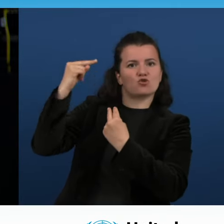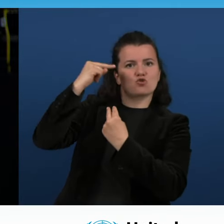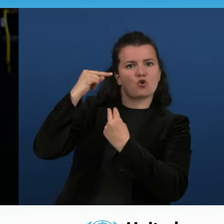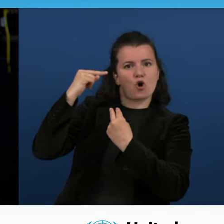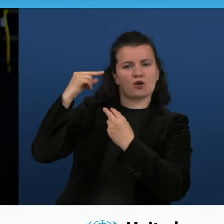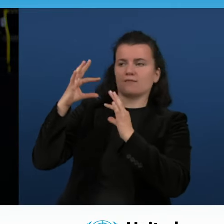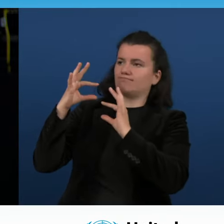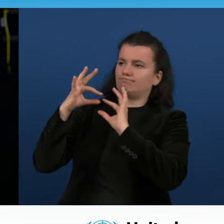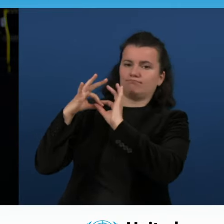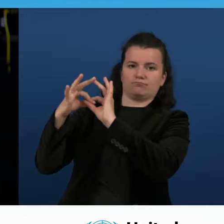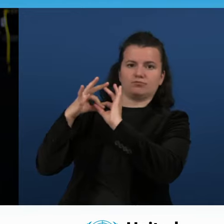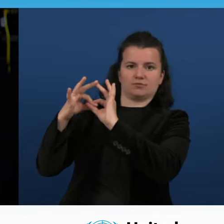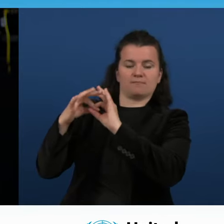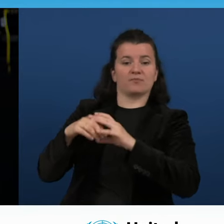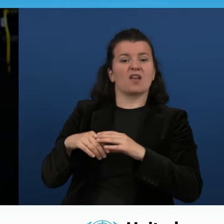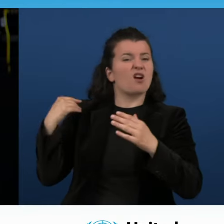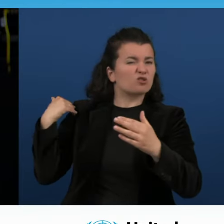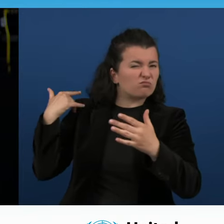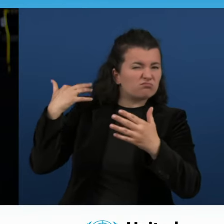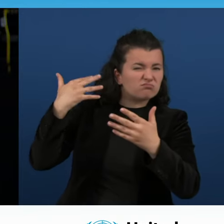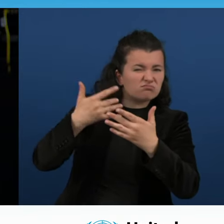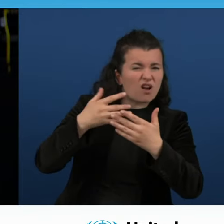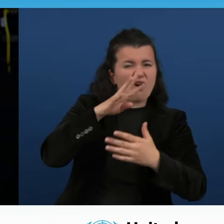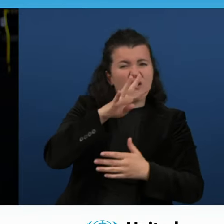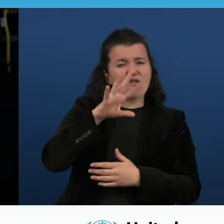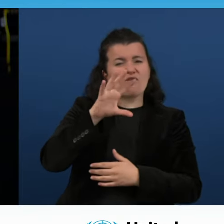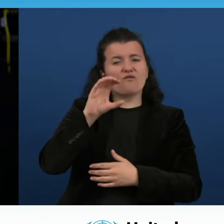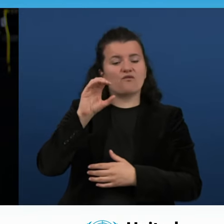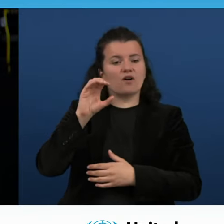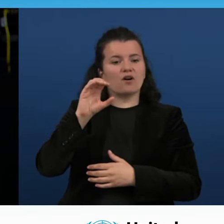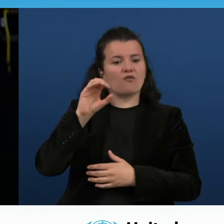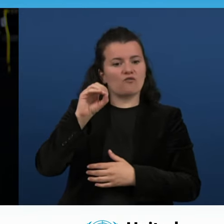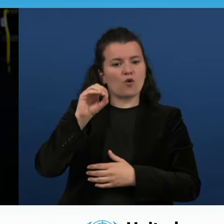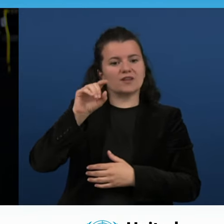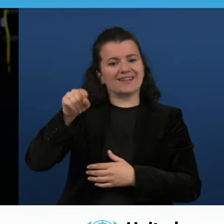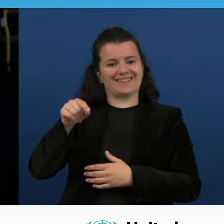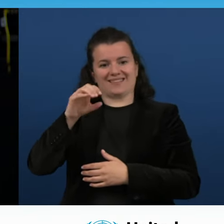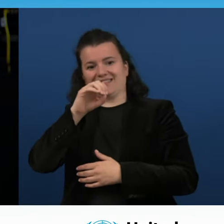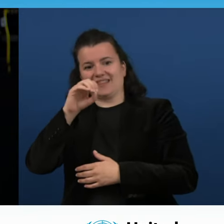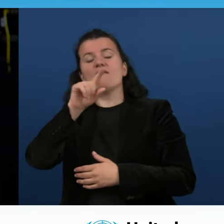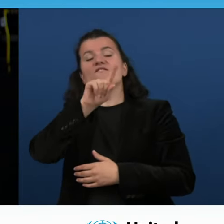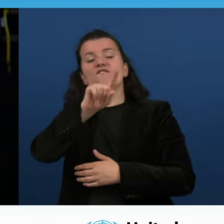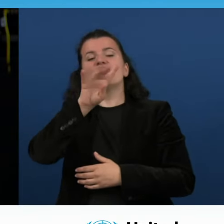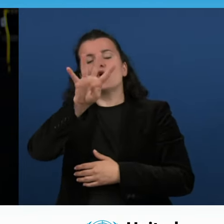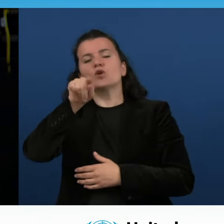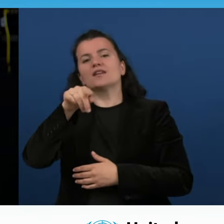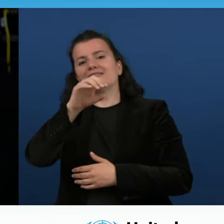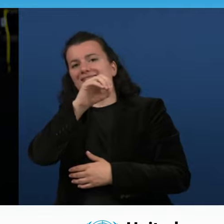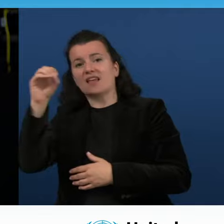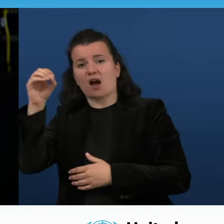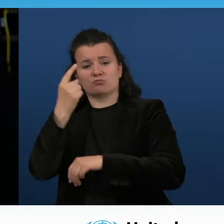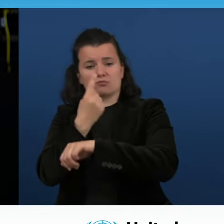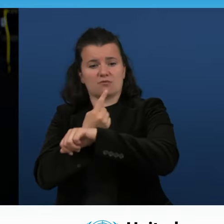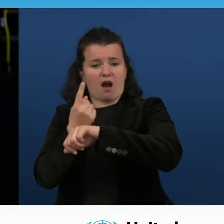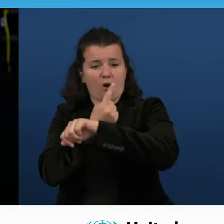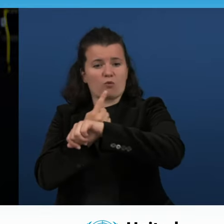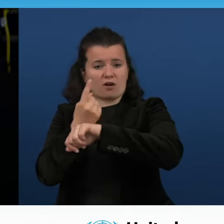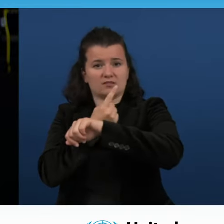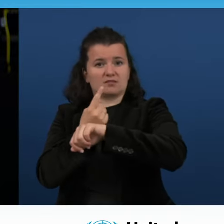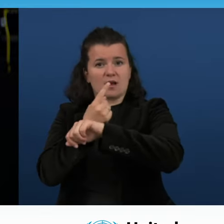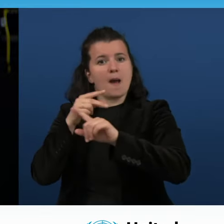mentorship since 2020. Such formal and informal networks can play a big role in closing the opportunity gap that young people